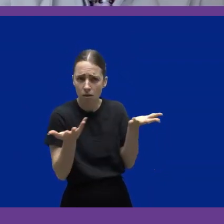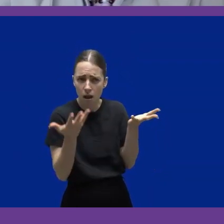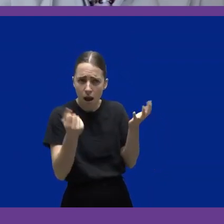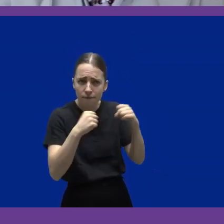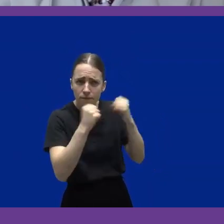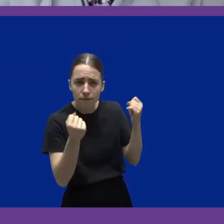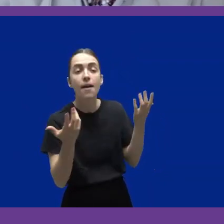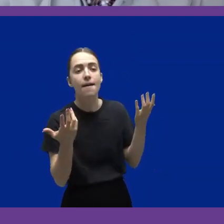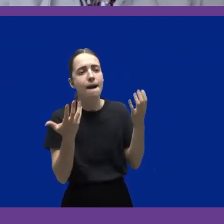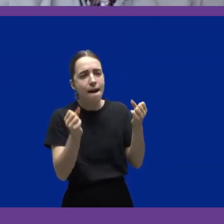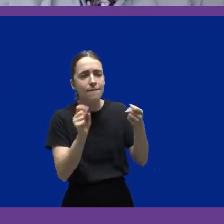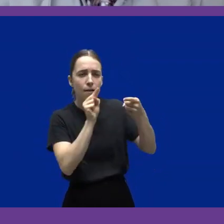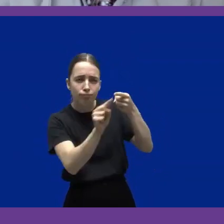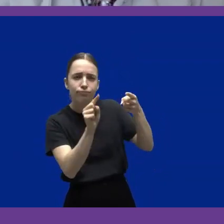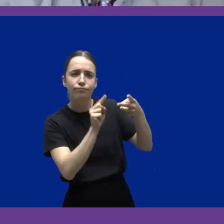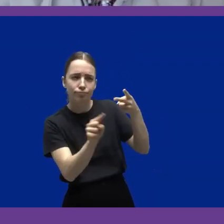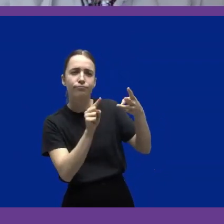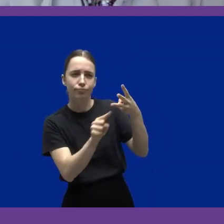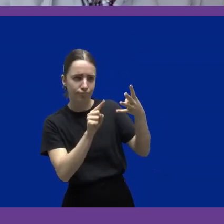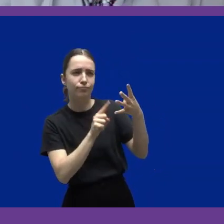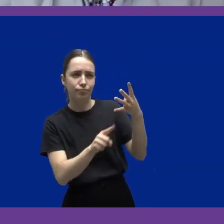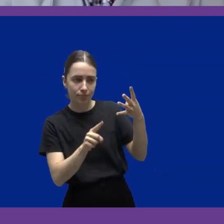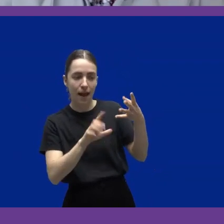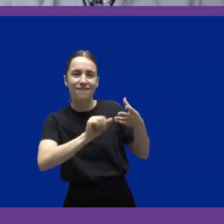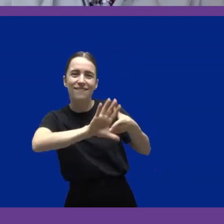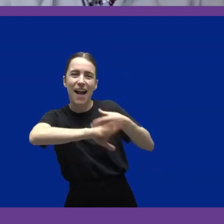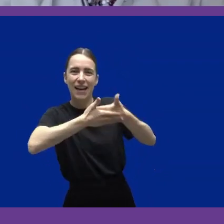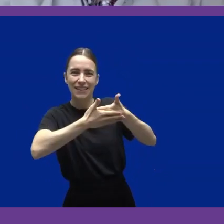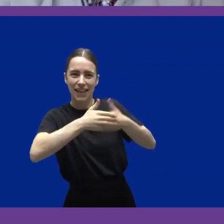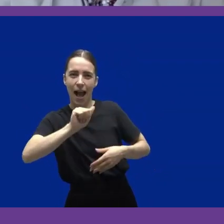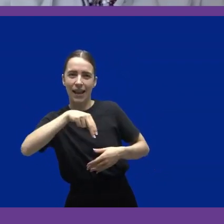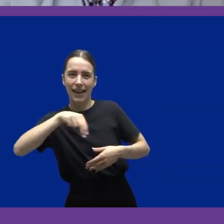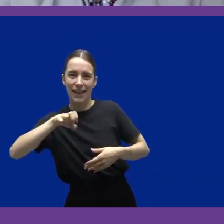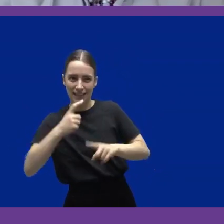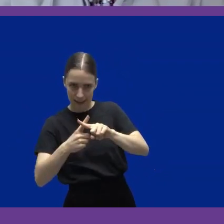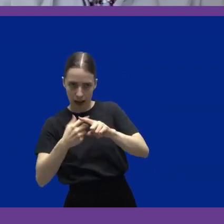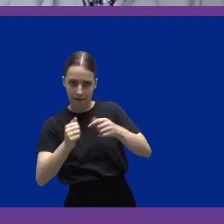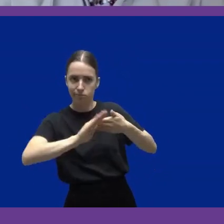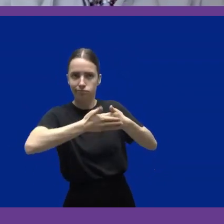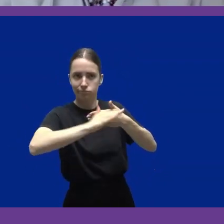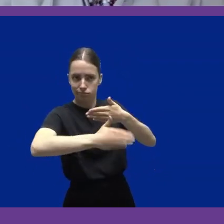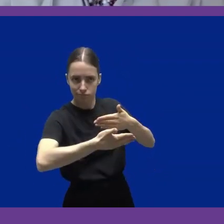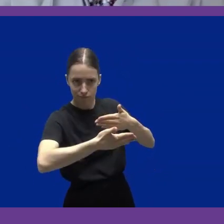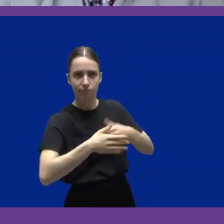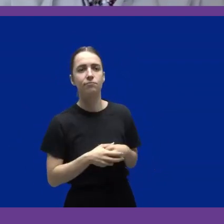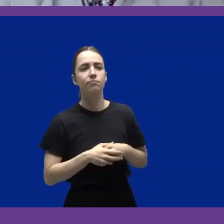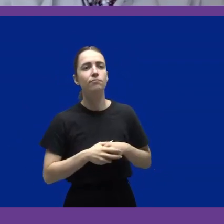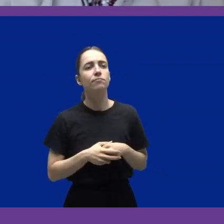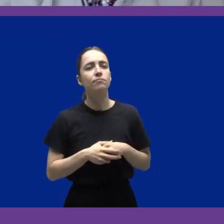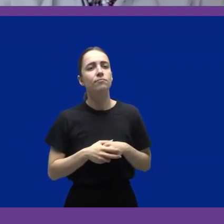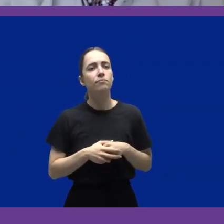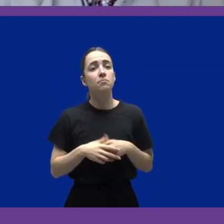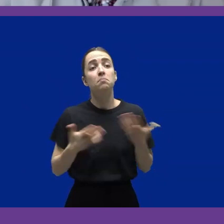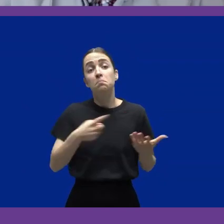the directive. In general, we can say that the products and the services must be perceivable,